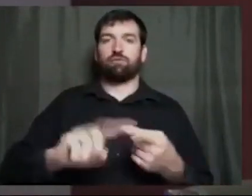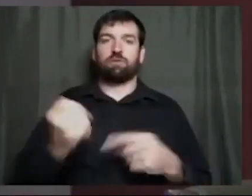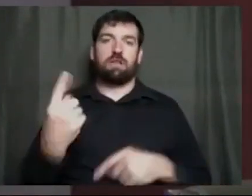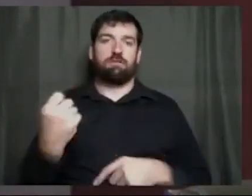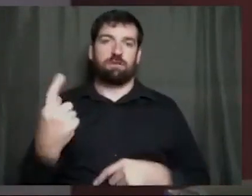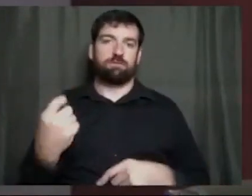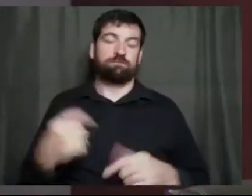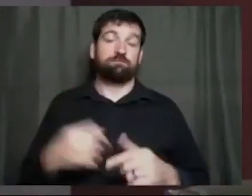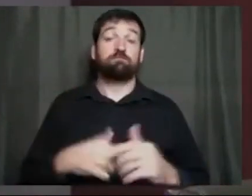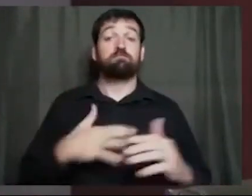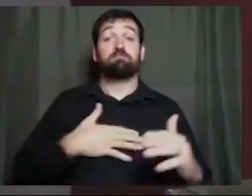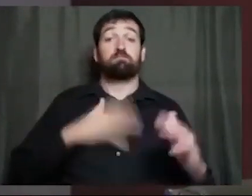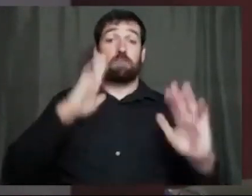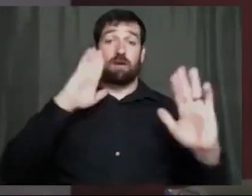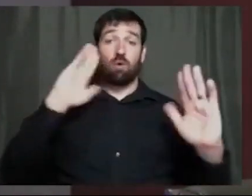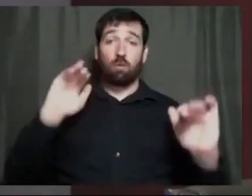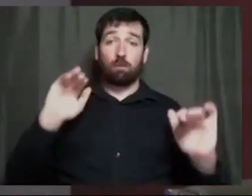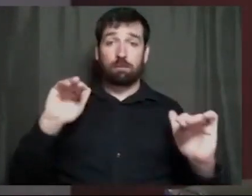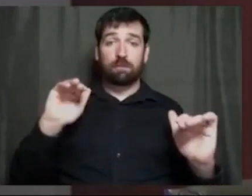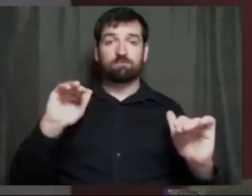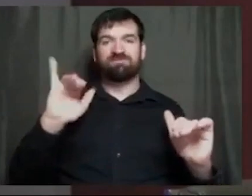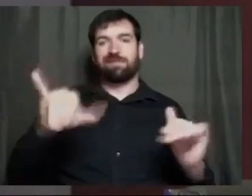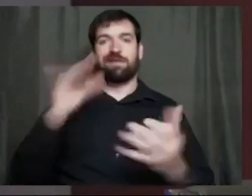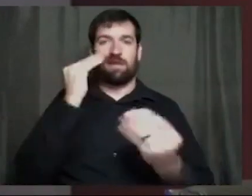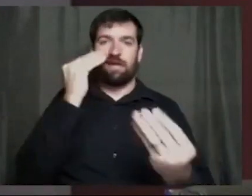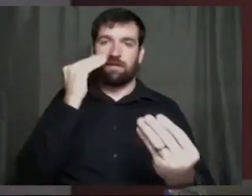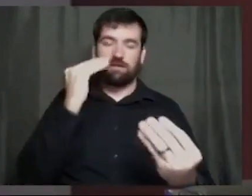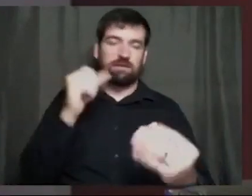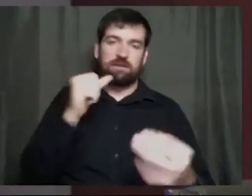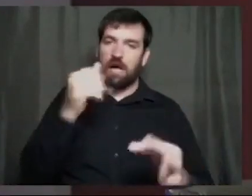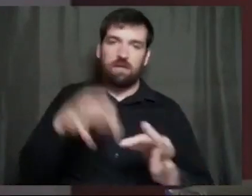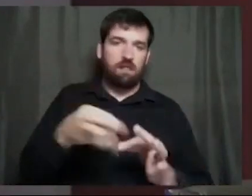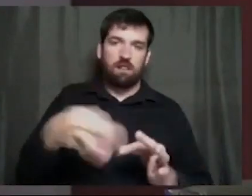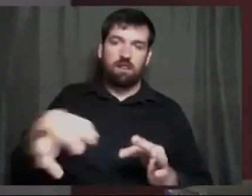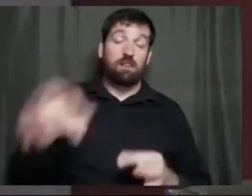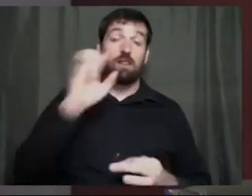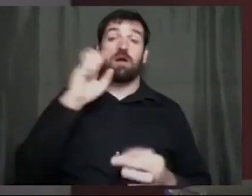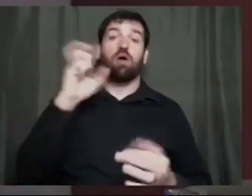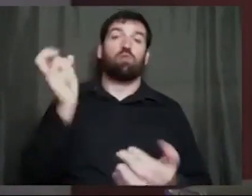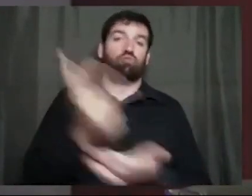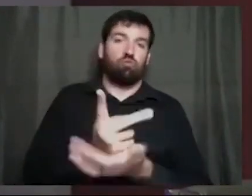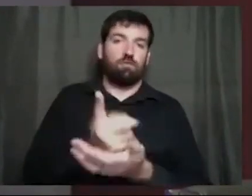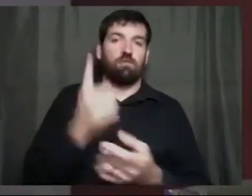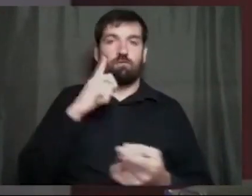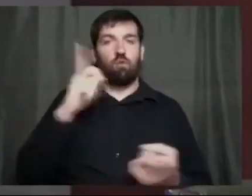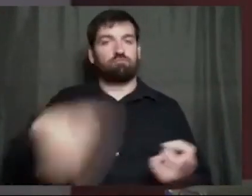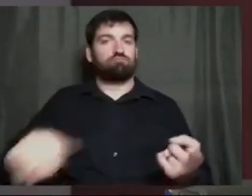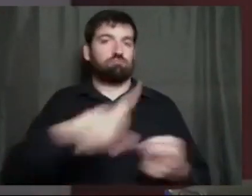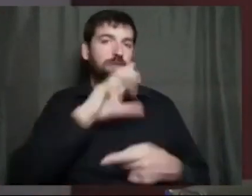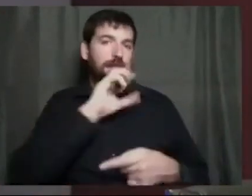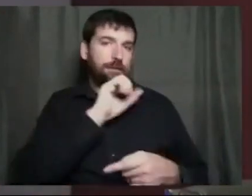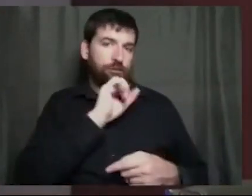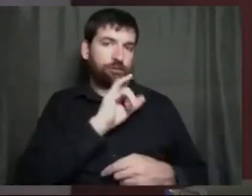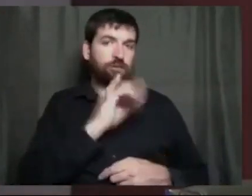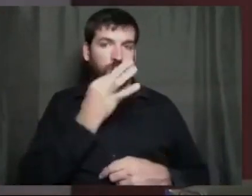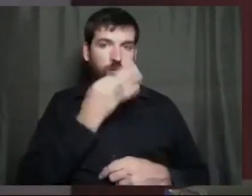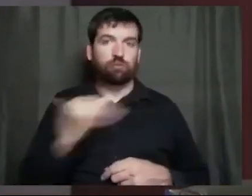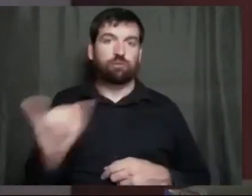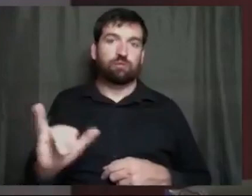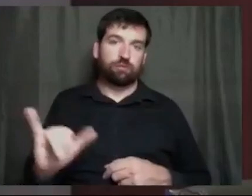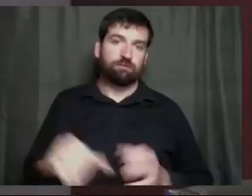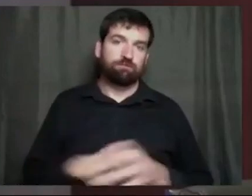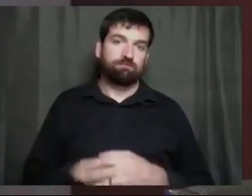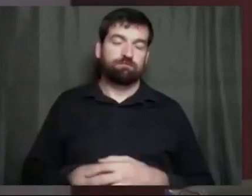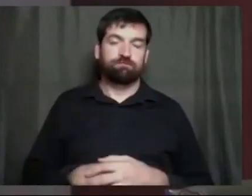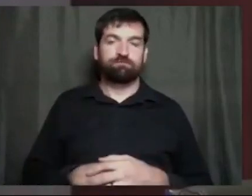that data is not far behind, and that approval for those age ranges are not far behind as well. But I don't